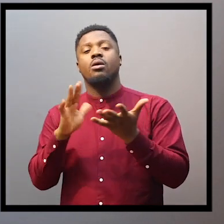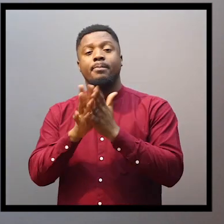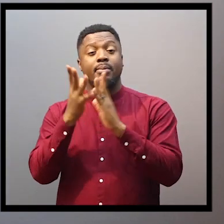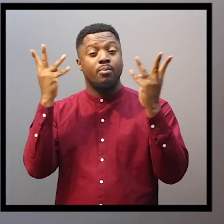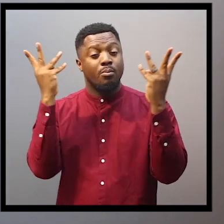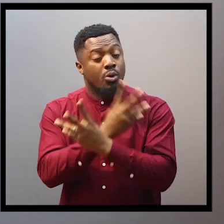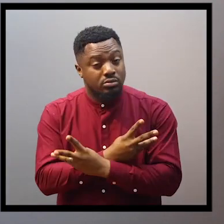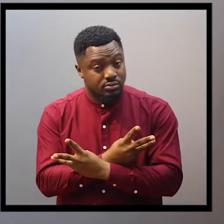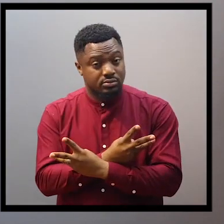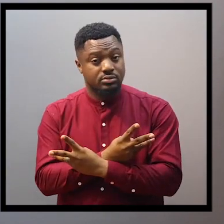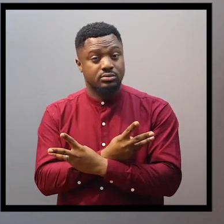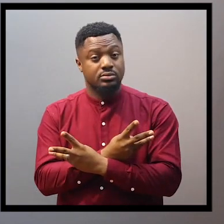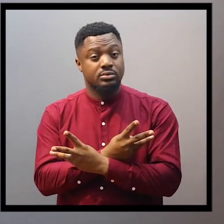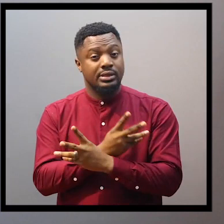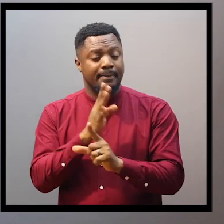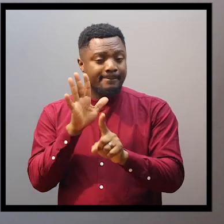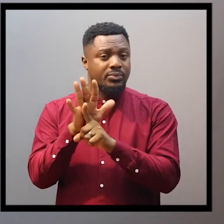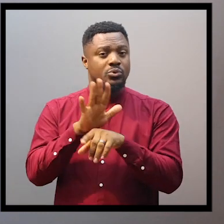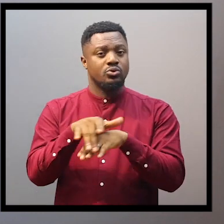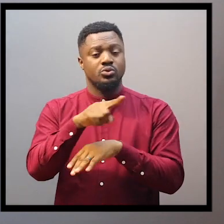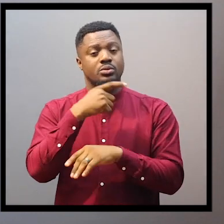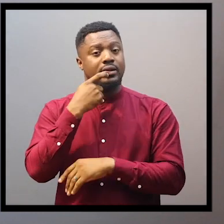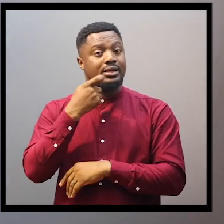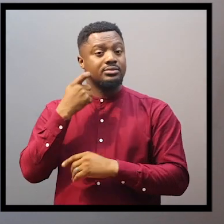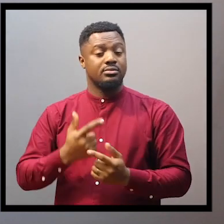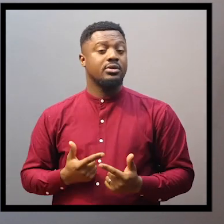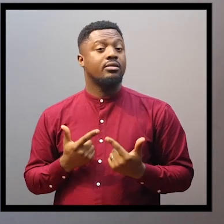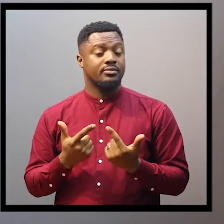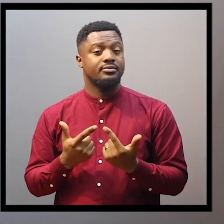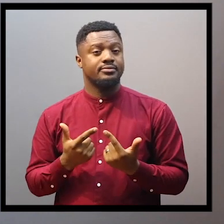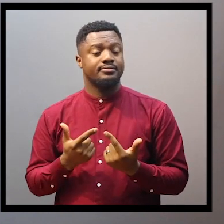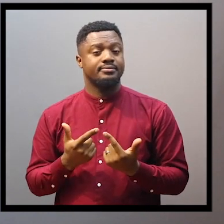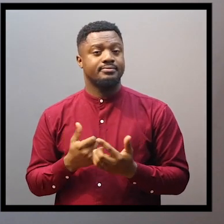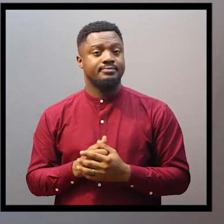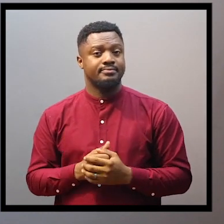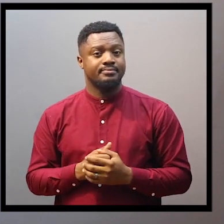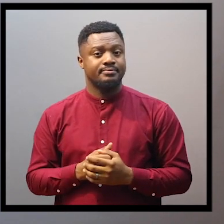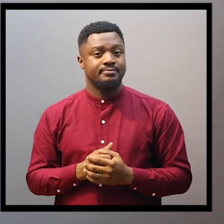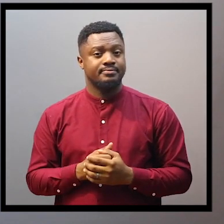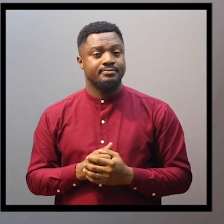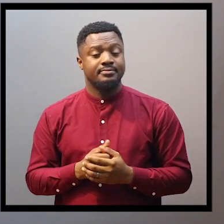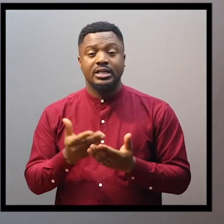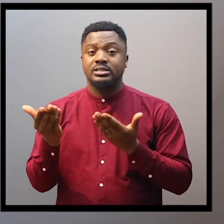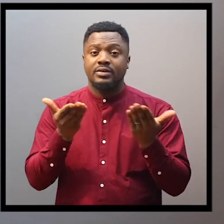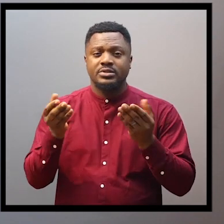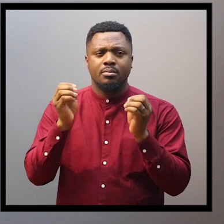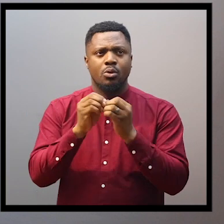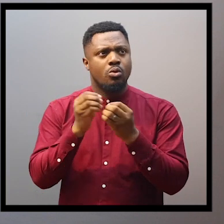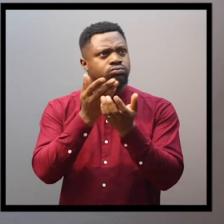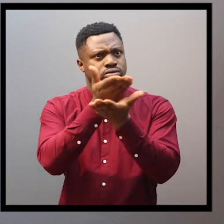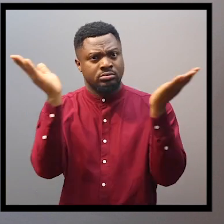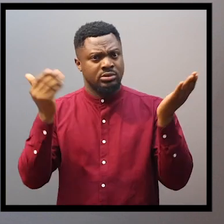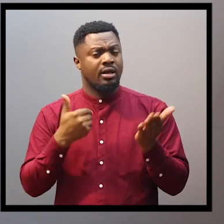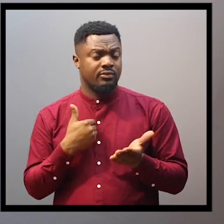the overall impact of these addictions on the person's life. Services are available across